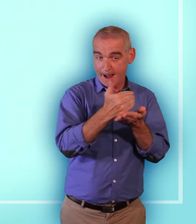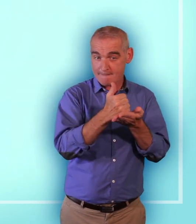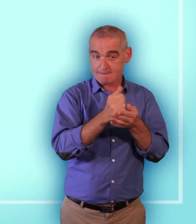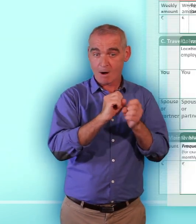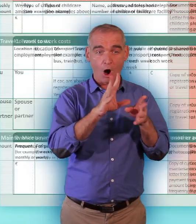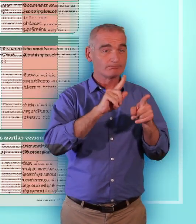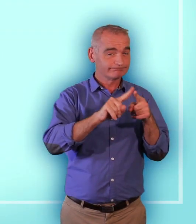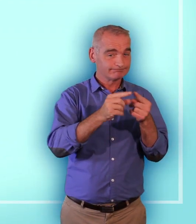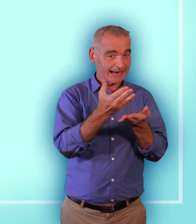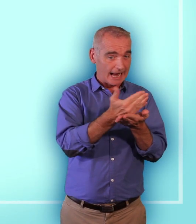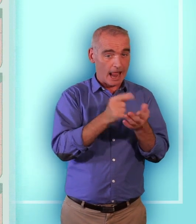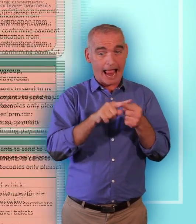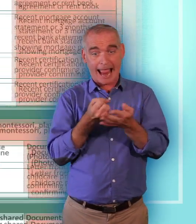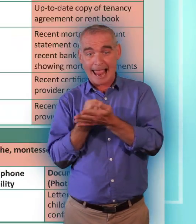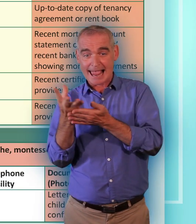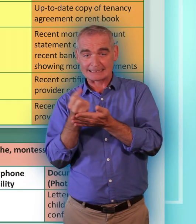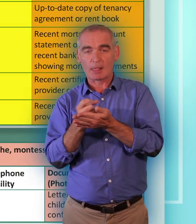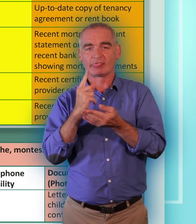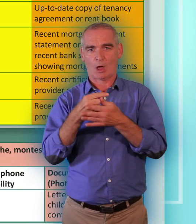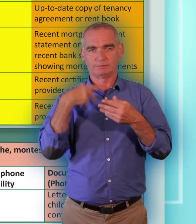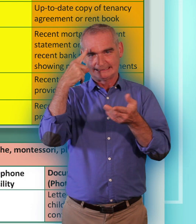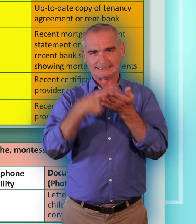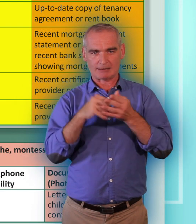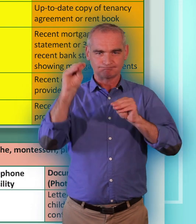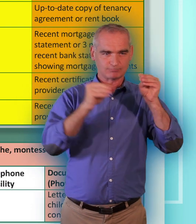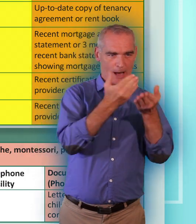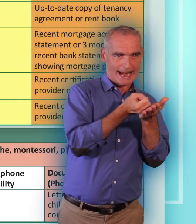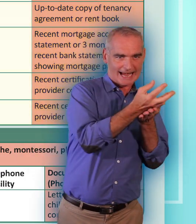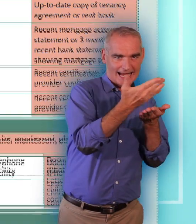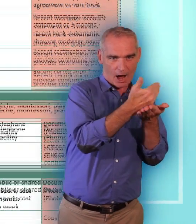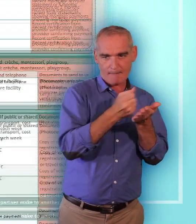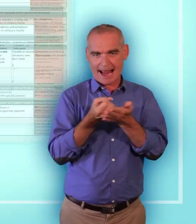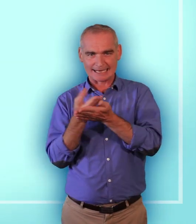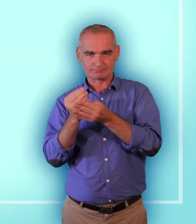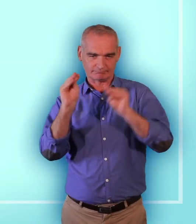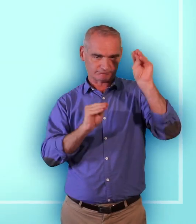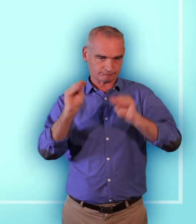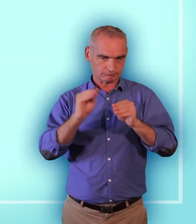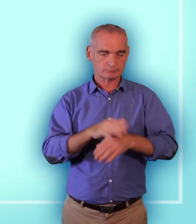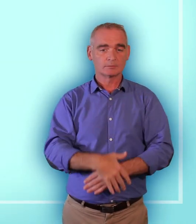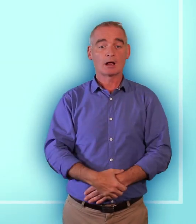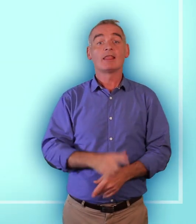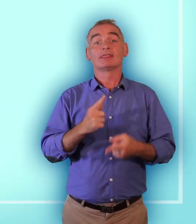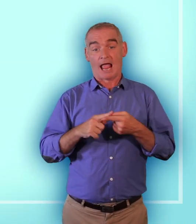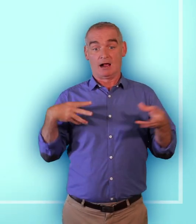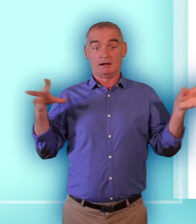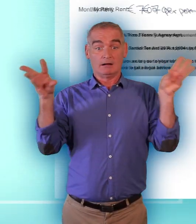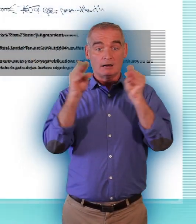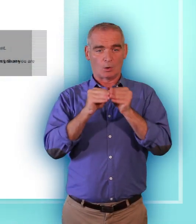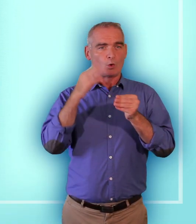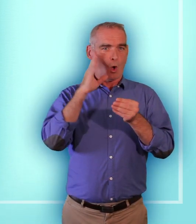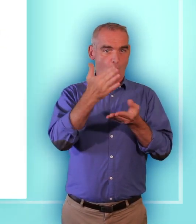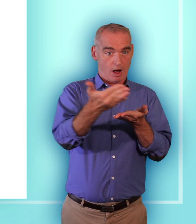outgoings or expenses. This could bring you under the income threshold. We take into account your expenses on rent or mortgage payments.